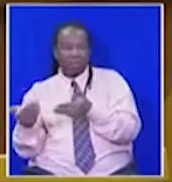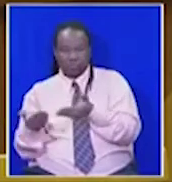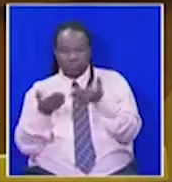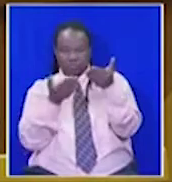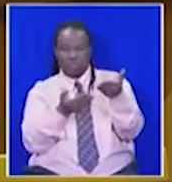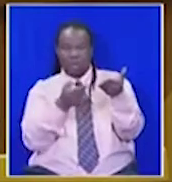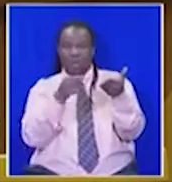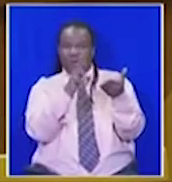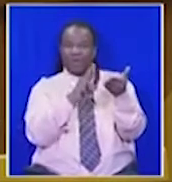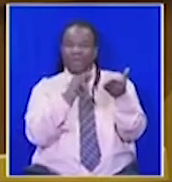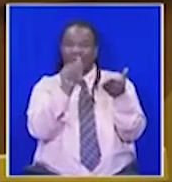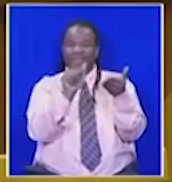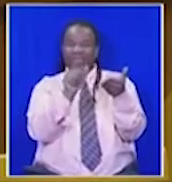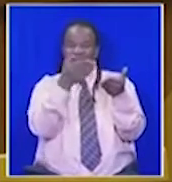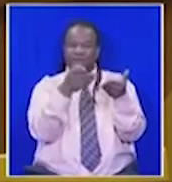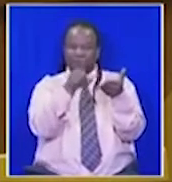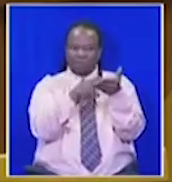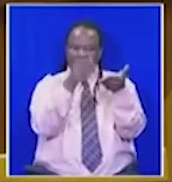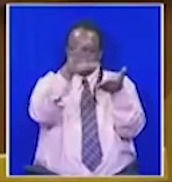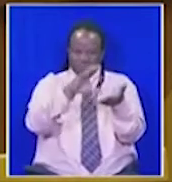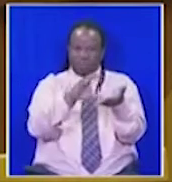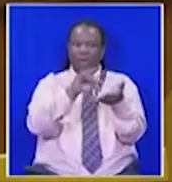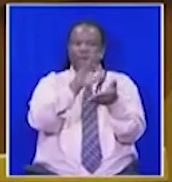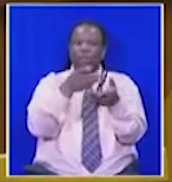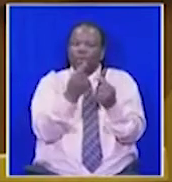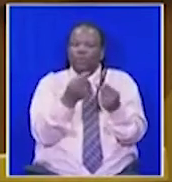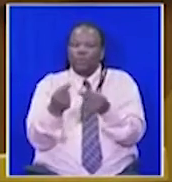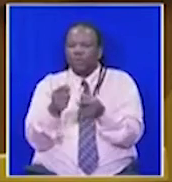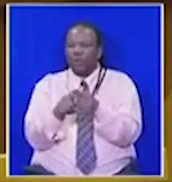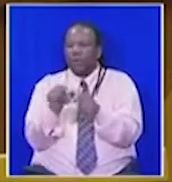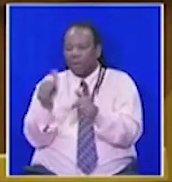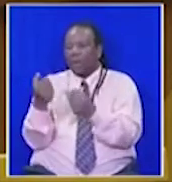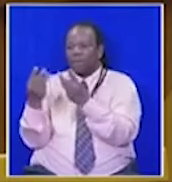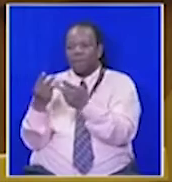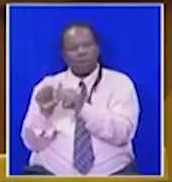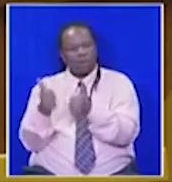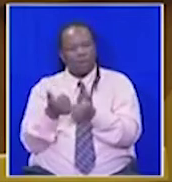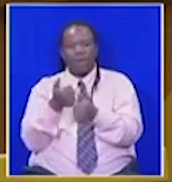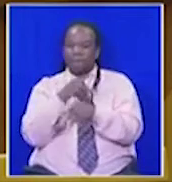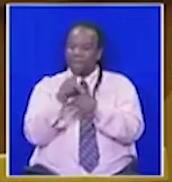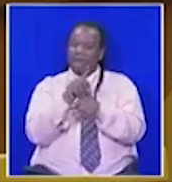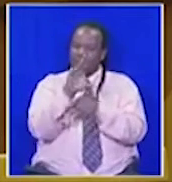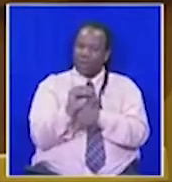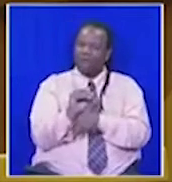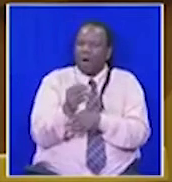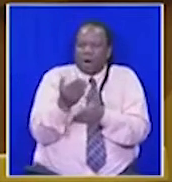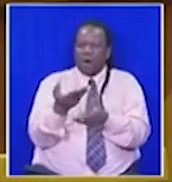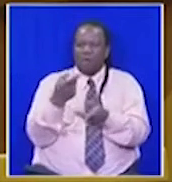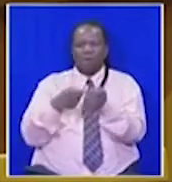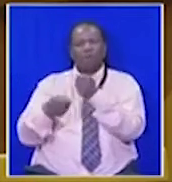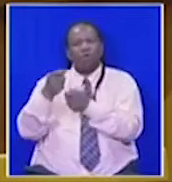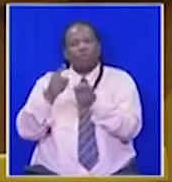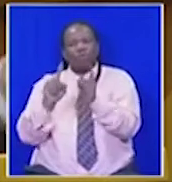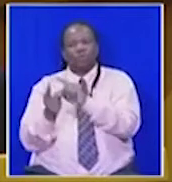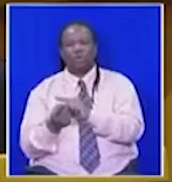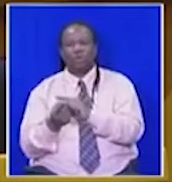own people, to say, not only do we have a plan, but we have a plan of action to change the character of our economy. On the question of